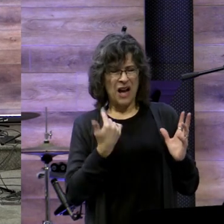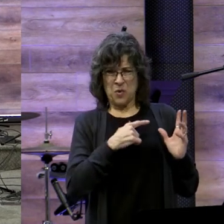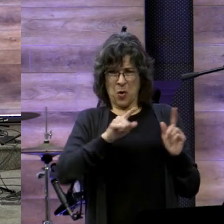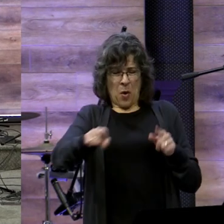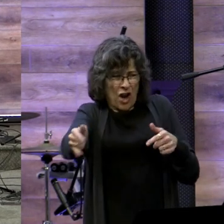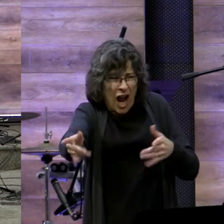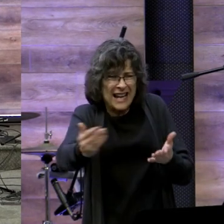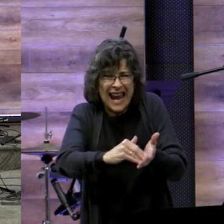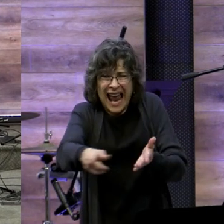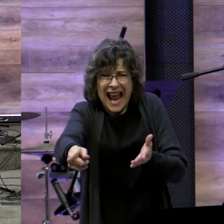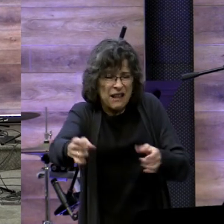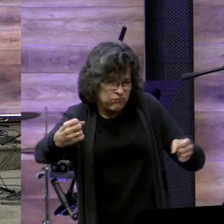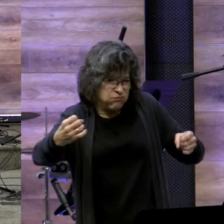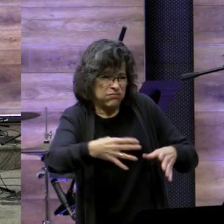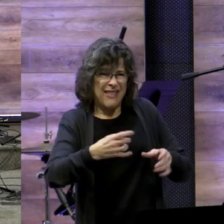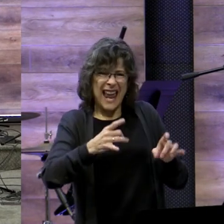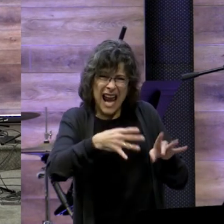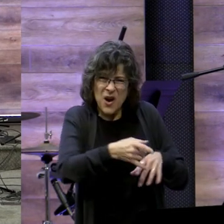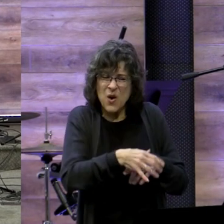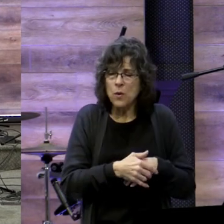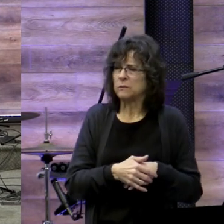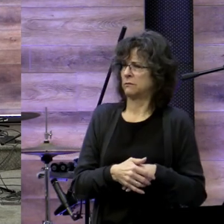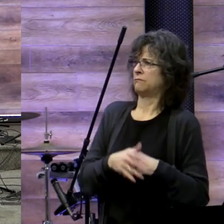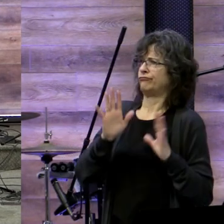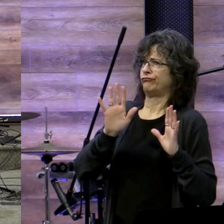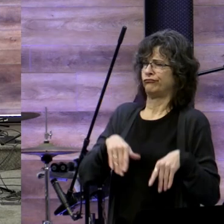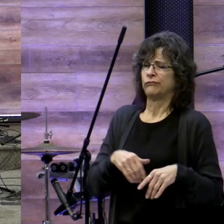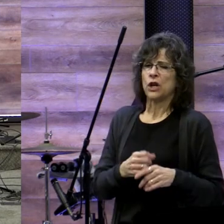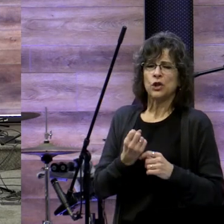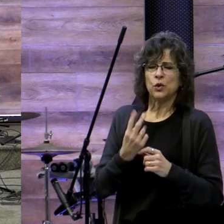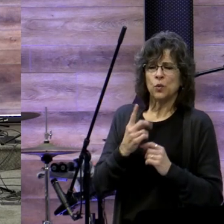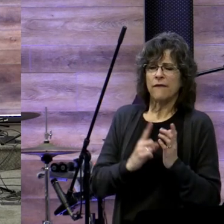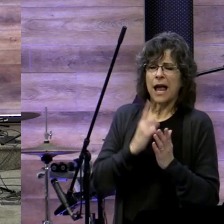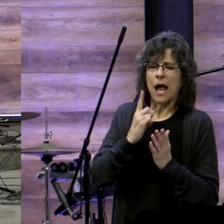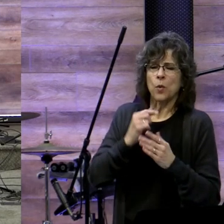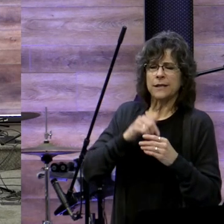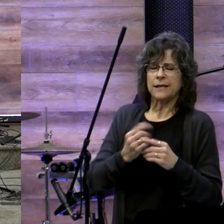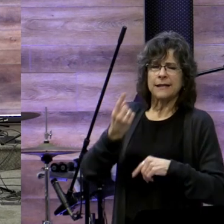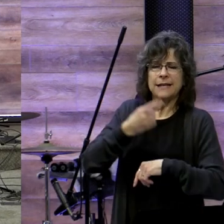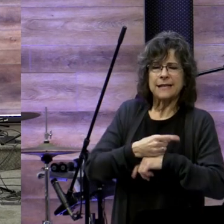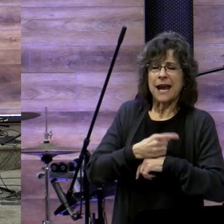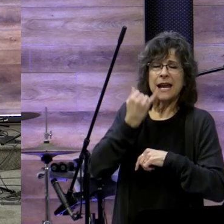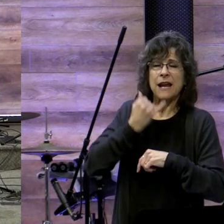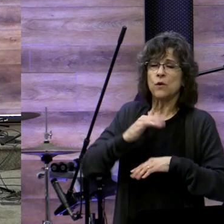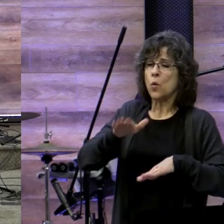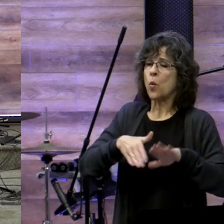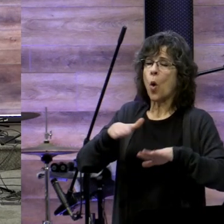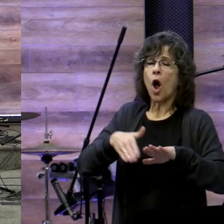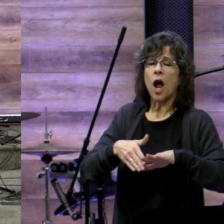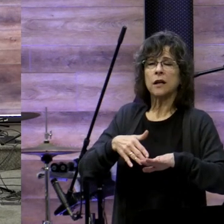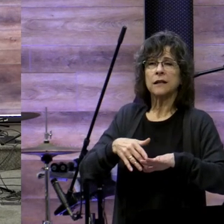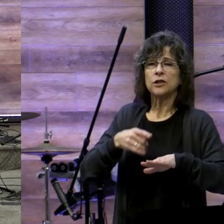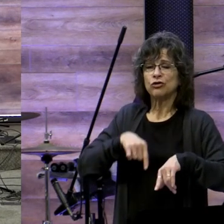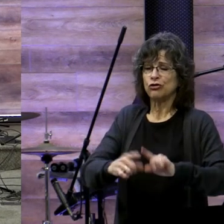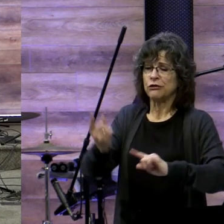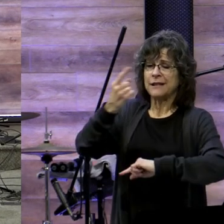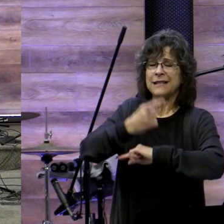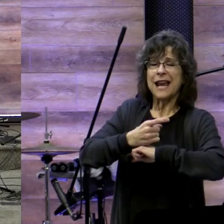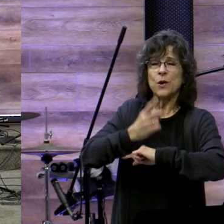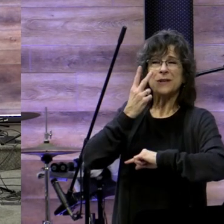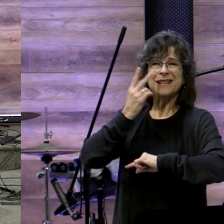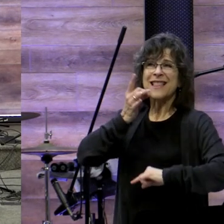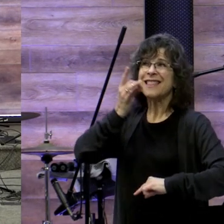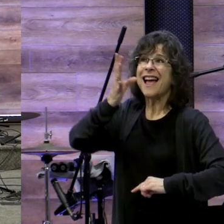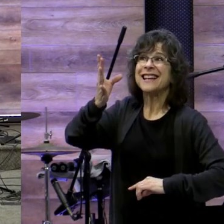Jesus answered, are there not 12 hours in the day? If anyone walks in the day, he does not stumble, because he sees the light of this world.